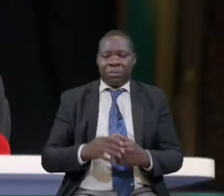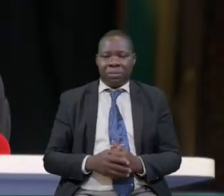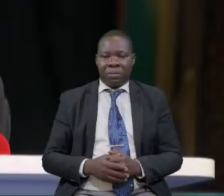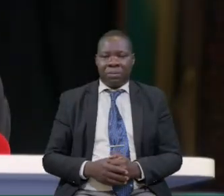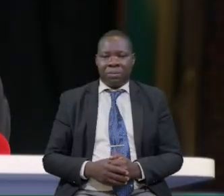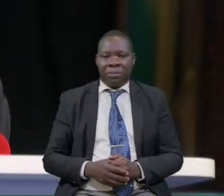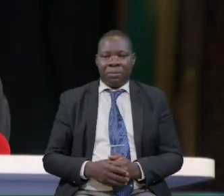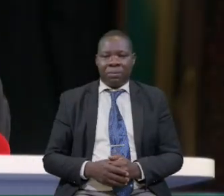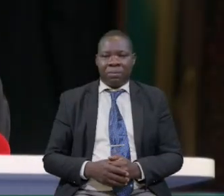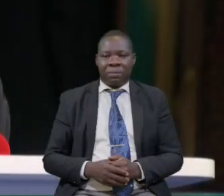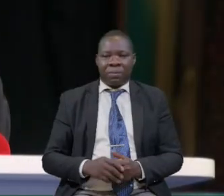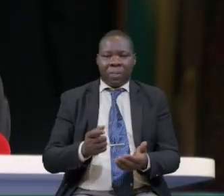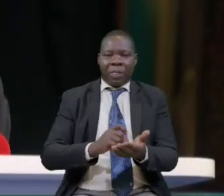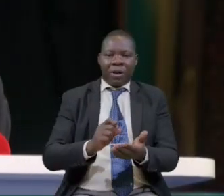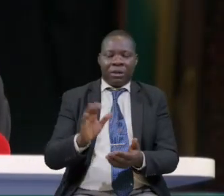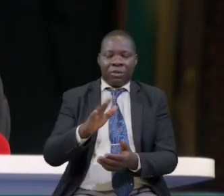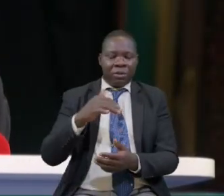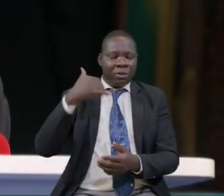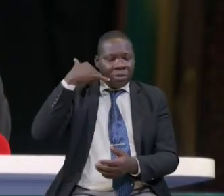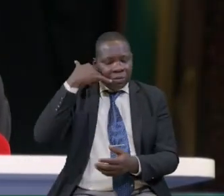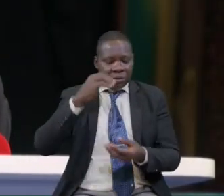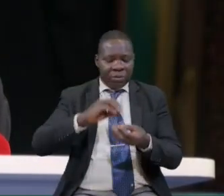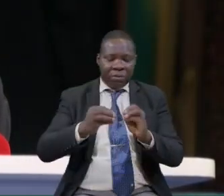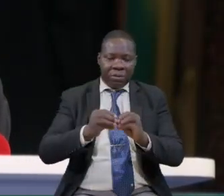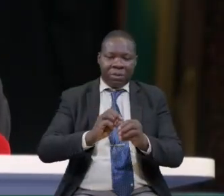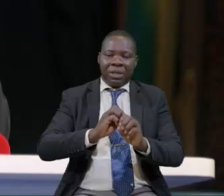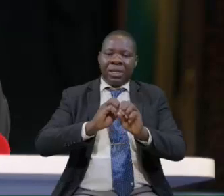Write your phone number clearly if you have one.